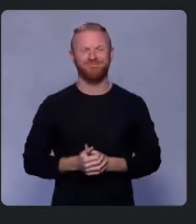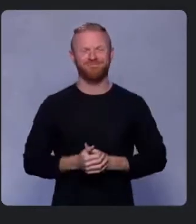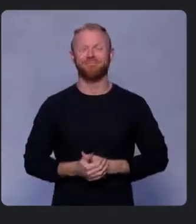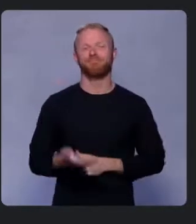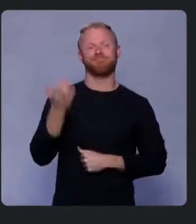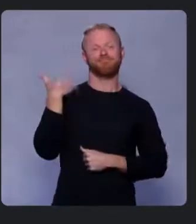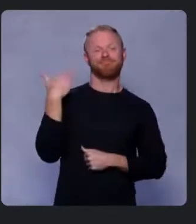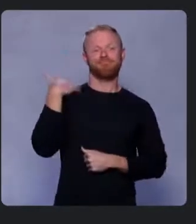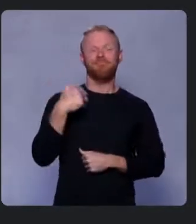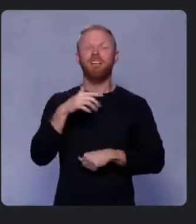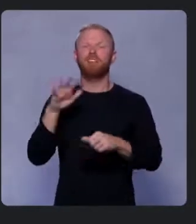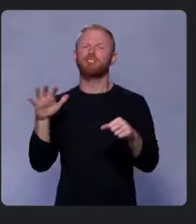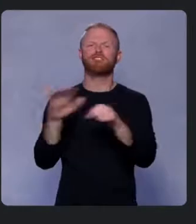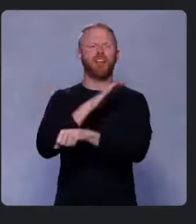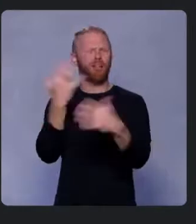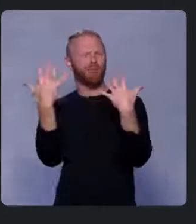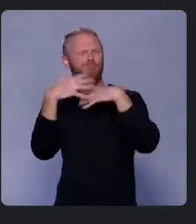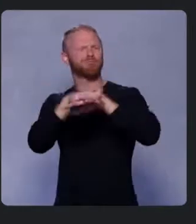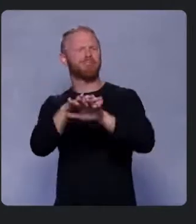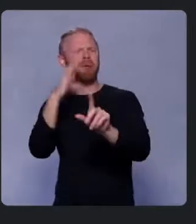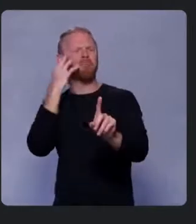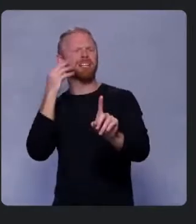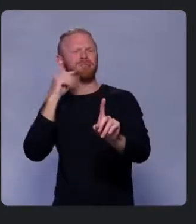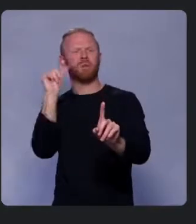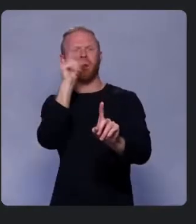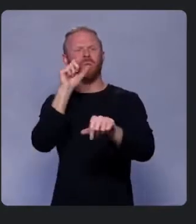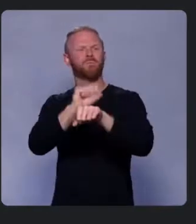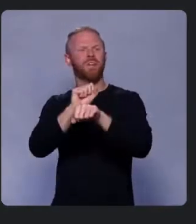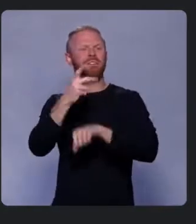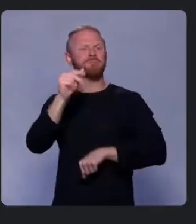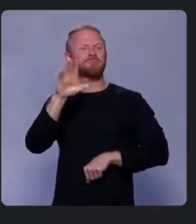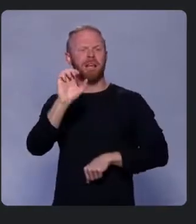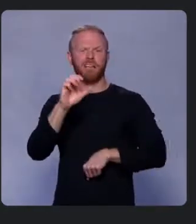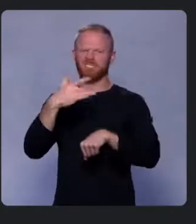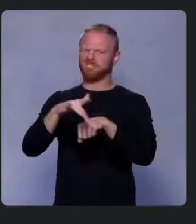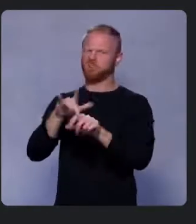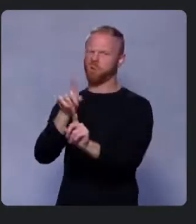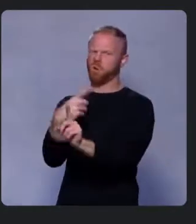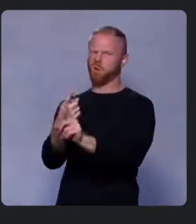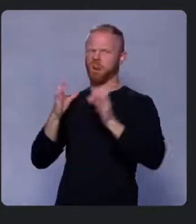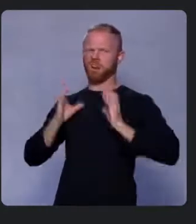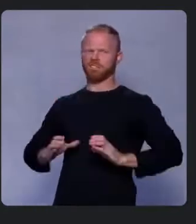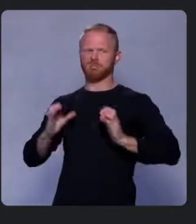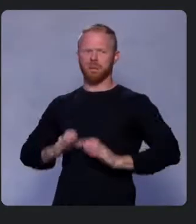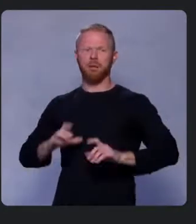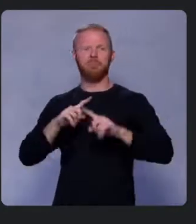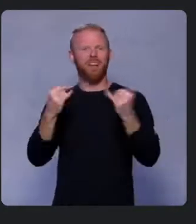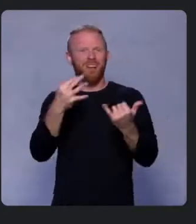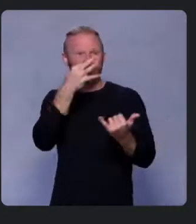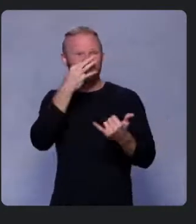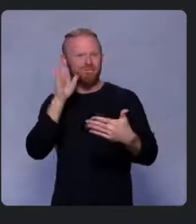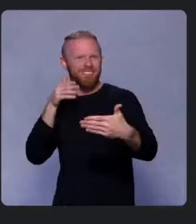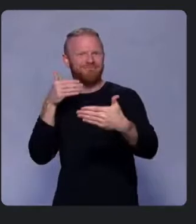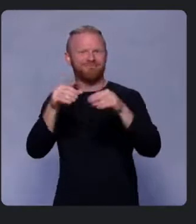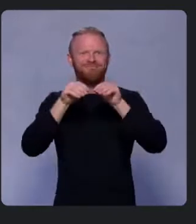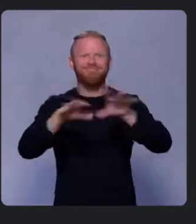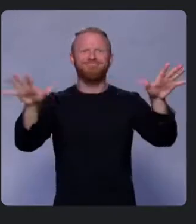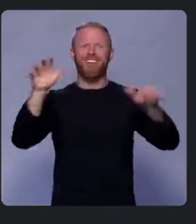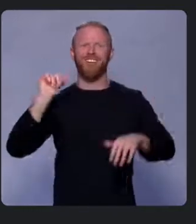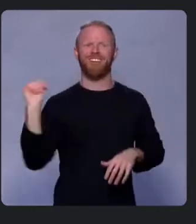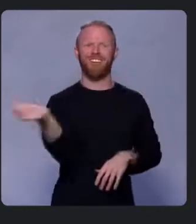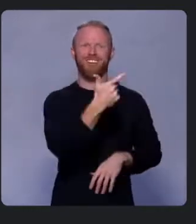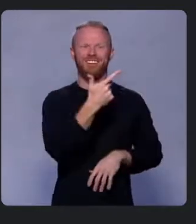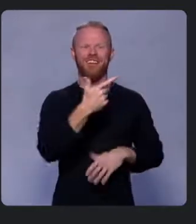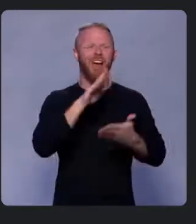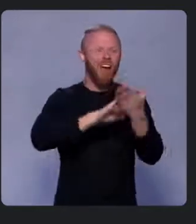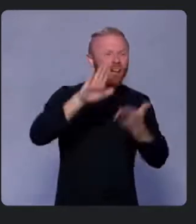Previously, the fully integrated experience in Google Workspace was available only to our customers, but it will soon be available to everyone, from